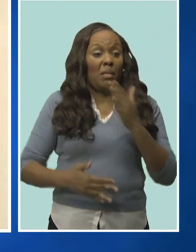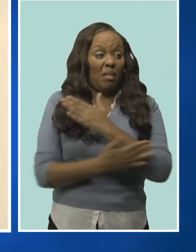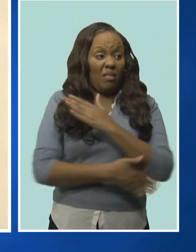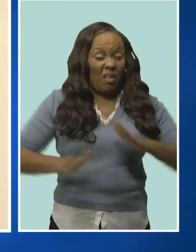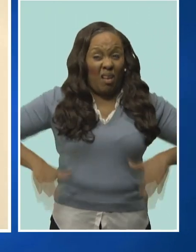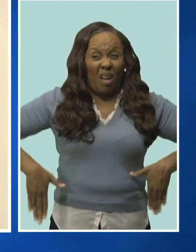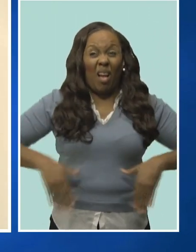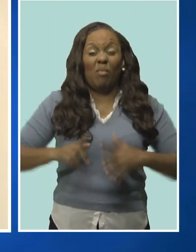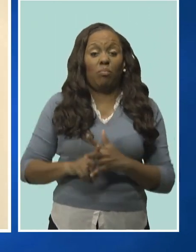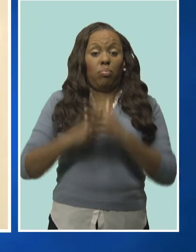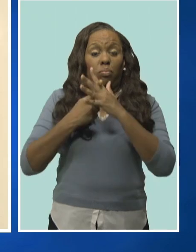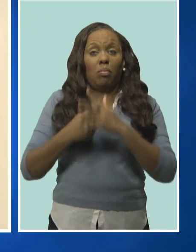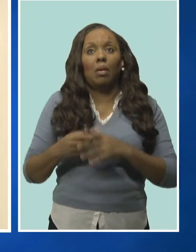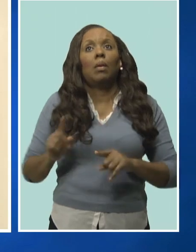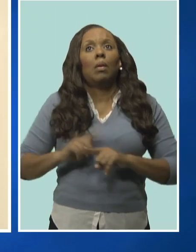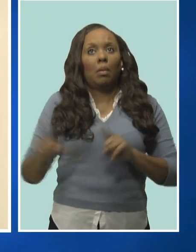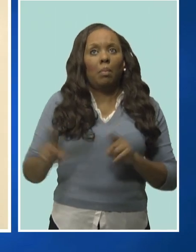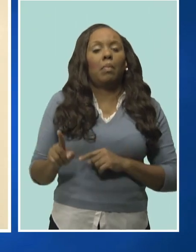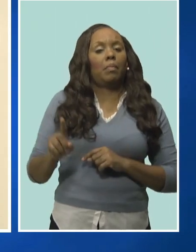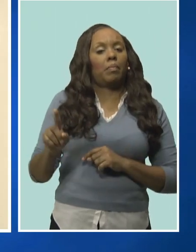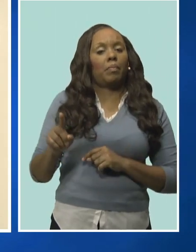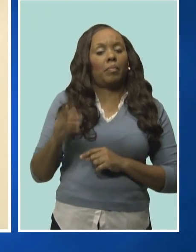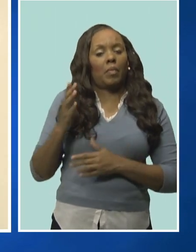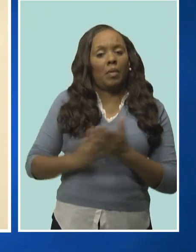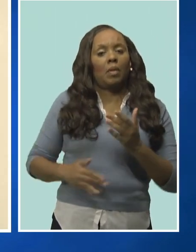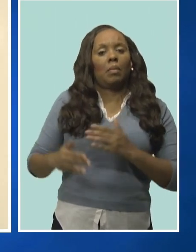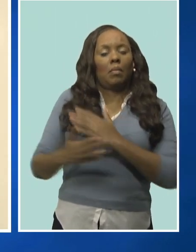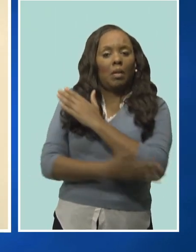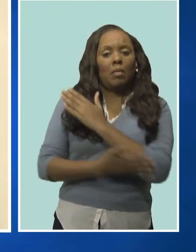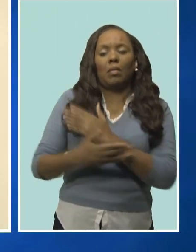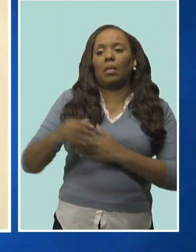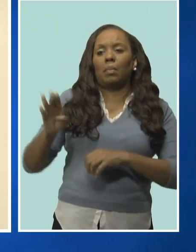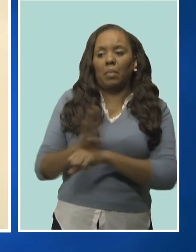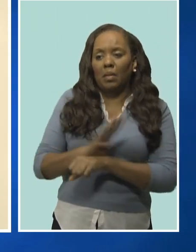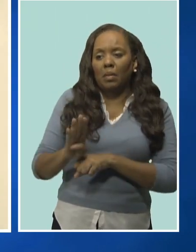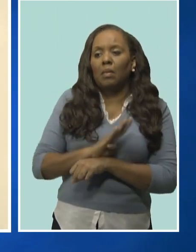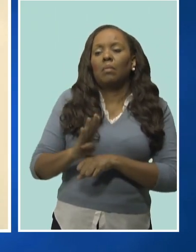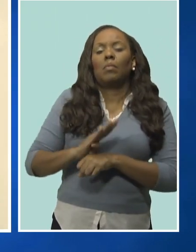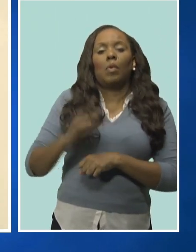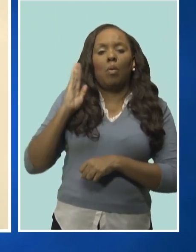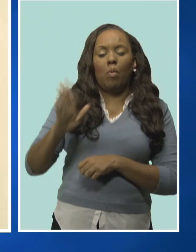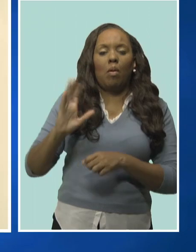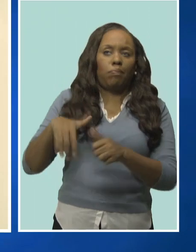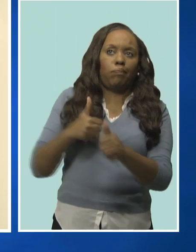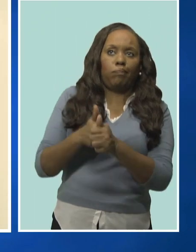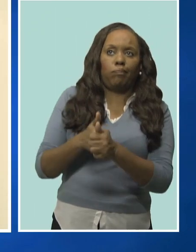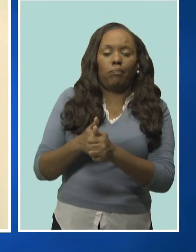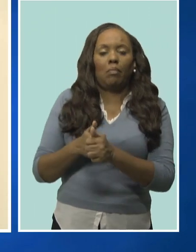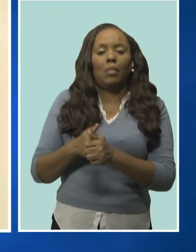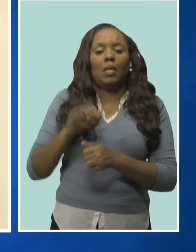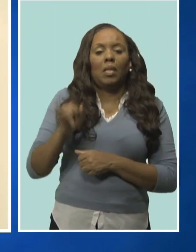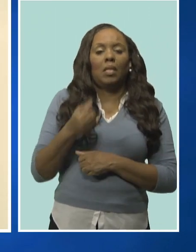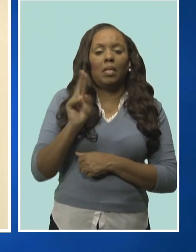whom a lot of the business that actually is transacted in Barbados will be bringing those rules into force from January 1st